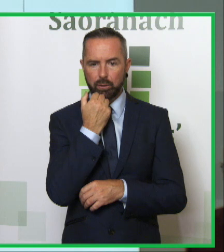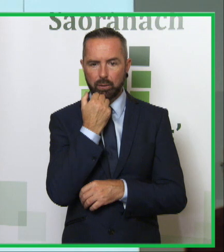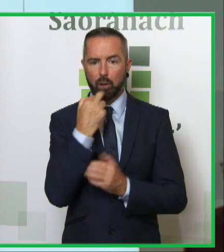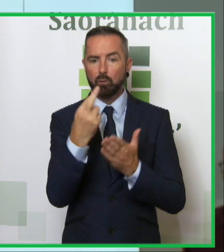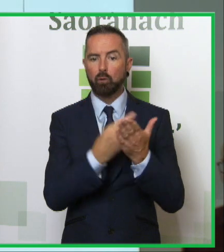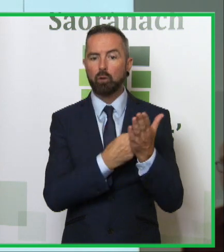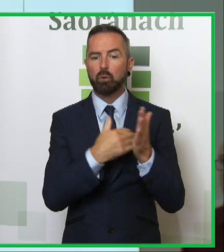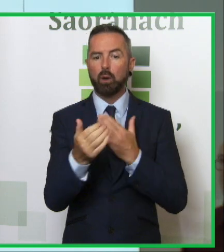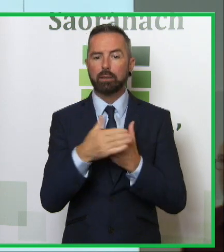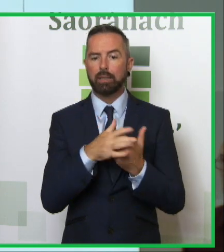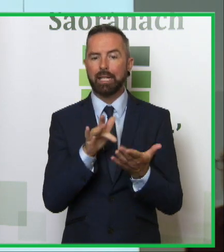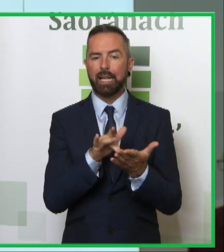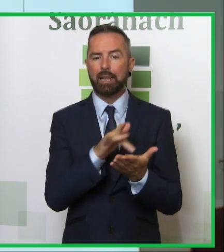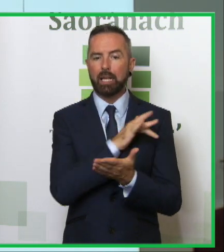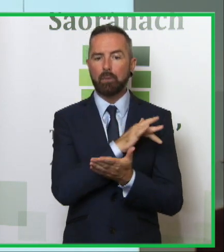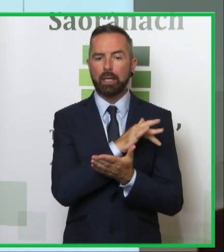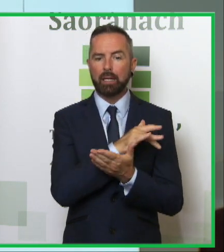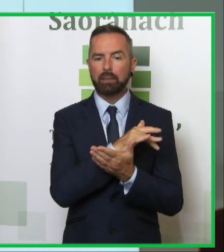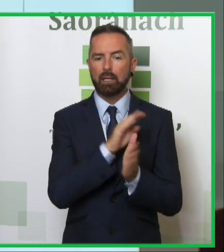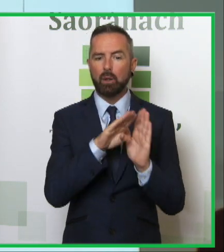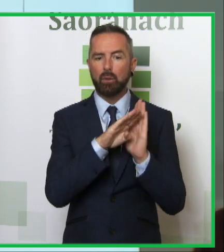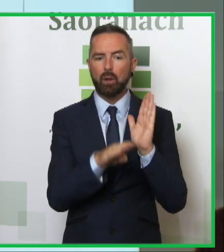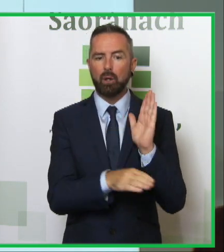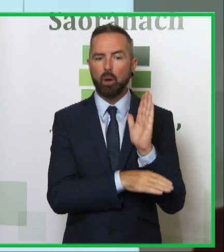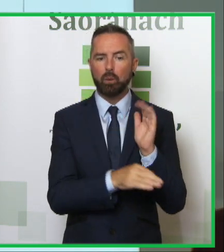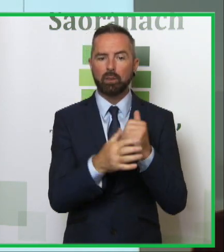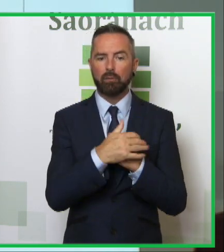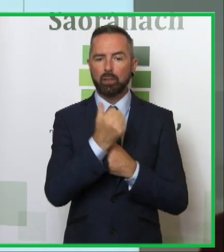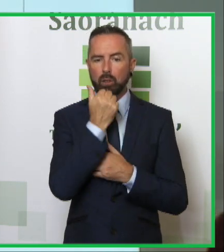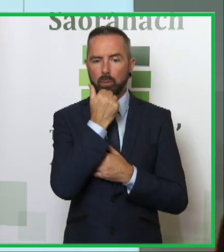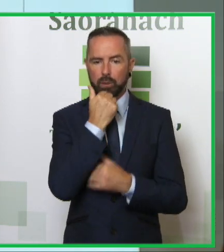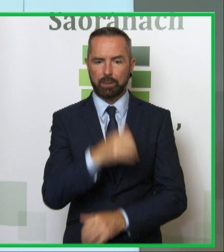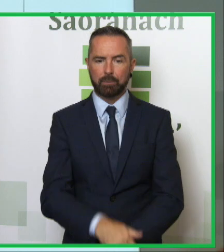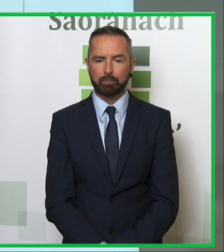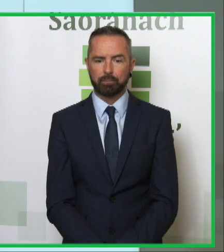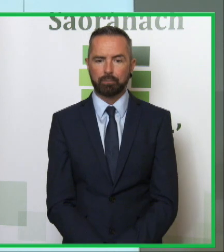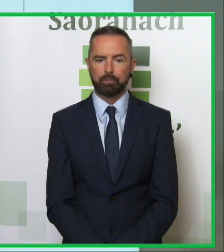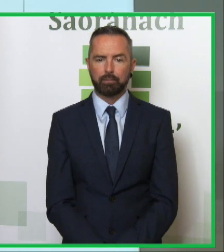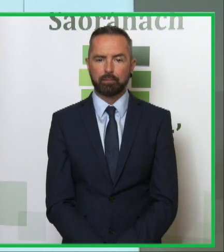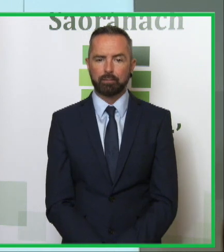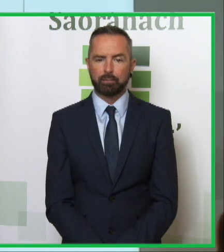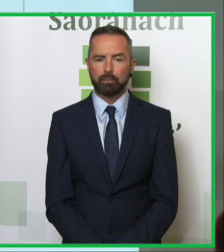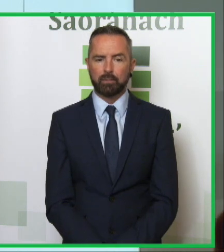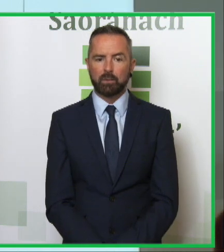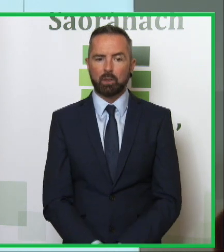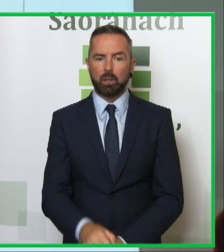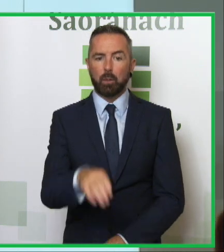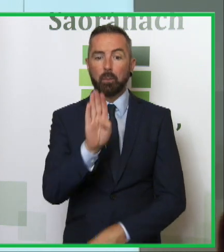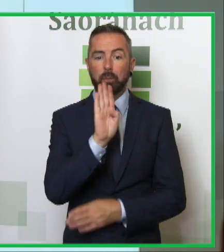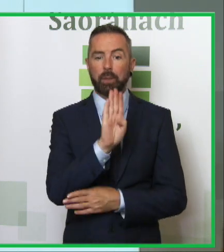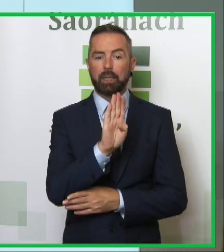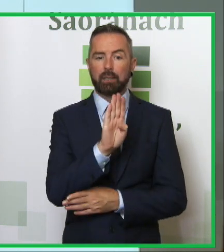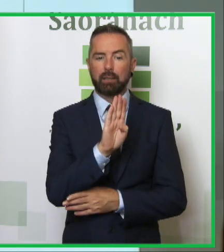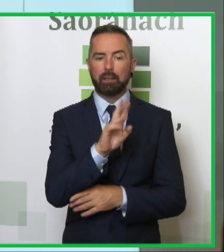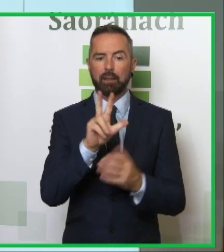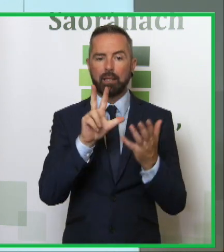are that we eliminate the lowest of the options and we redistribute it. So we take option B, which has